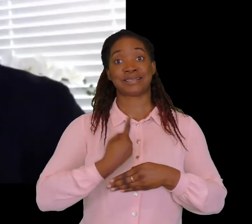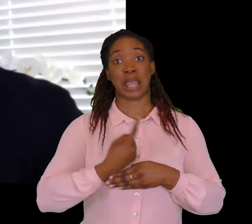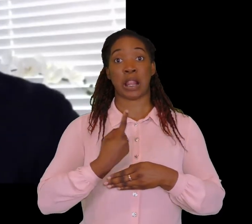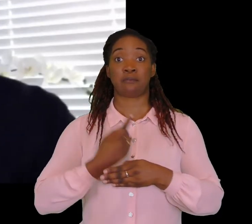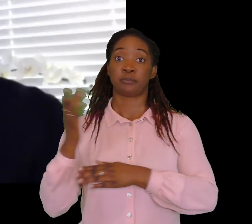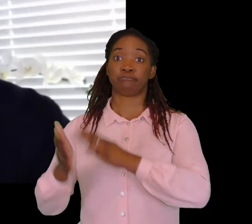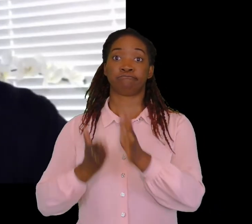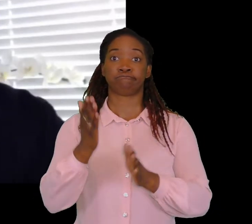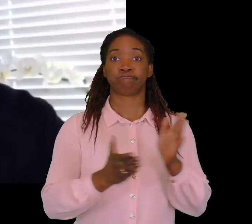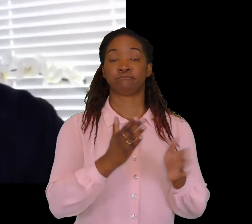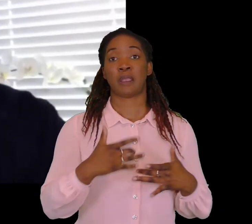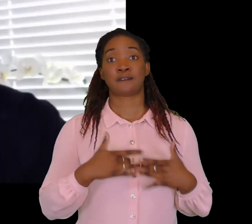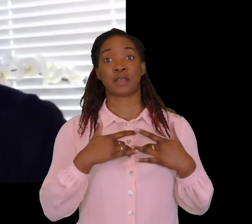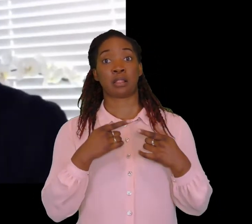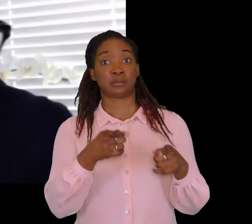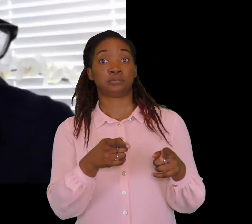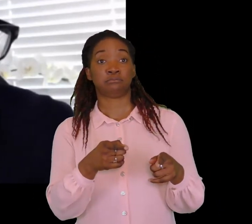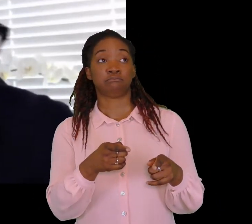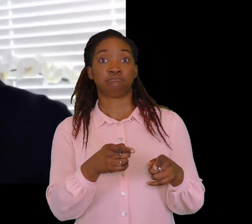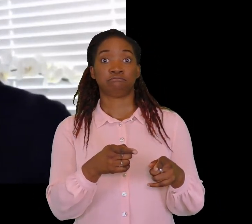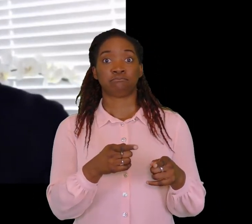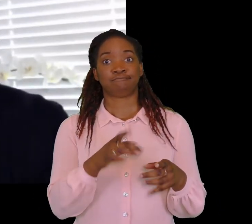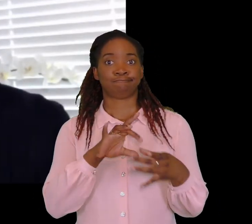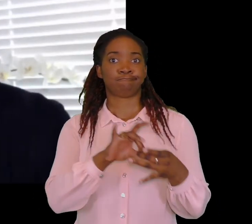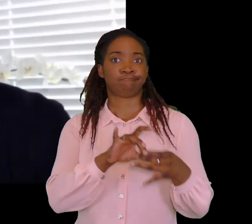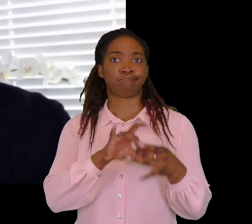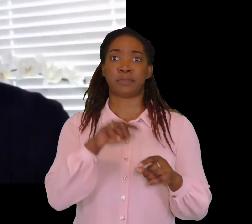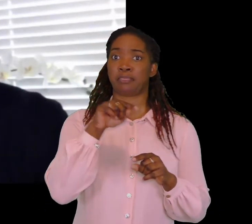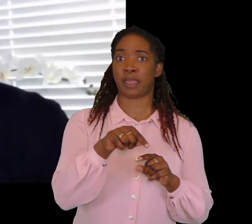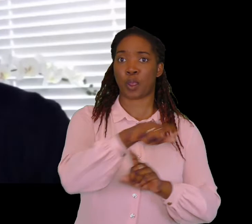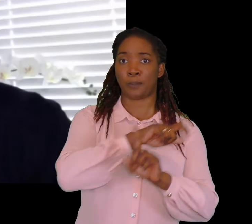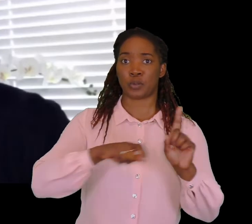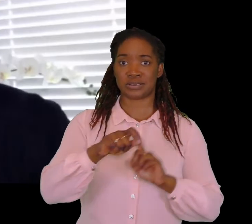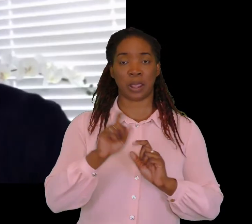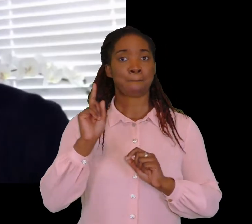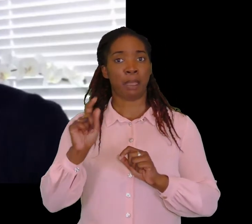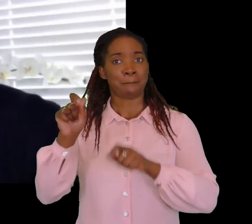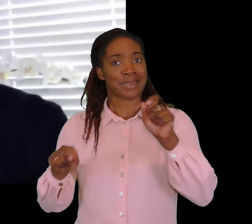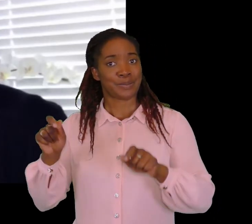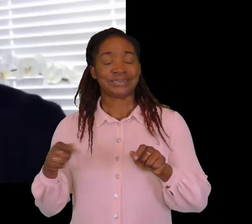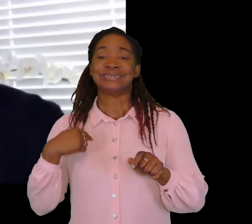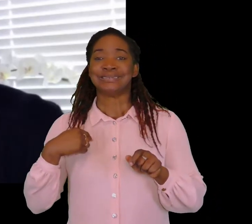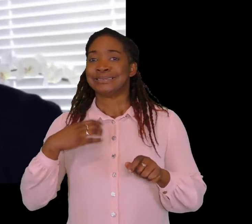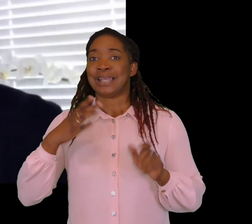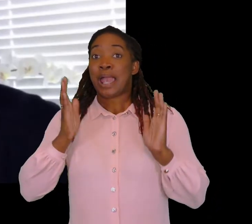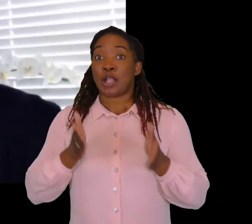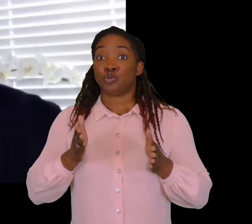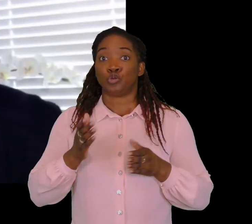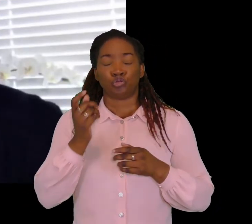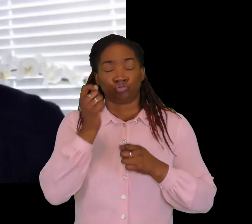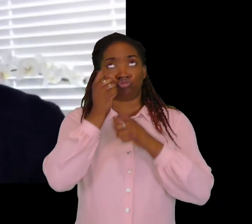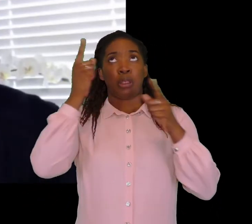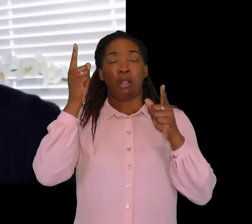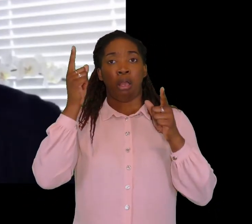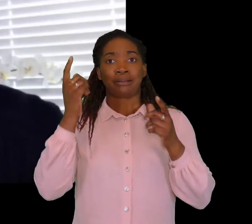myself, because I felt very much embedded in that community. But one thing what people have to realize is that there